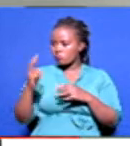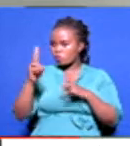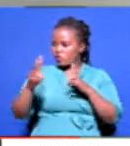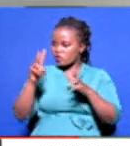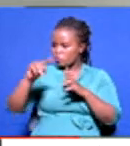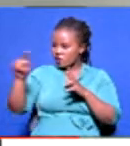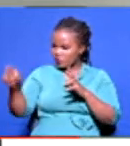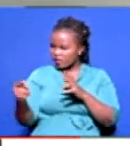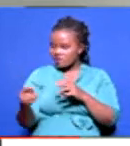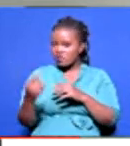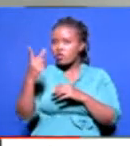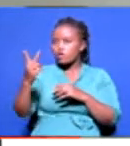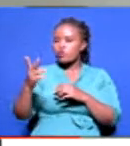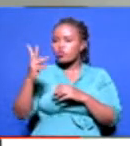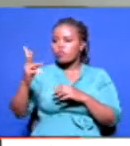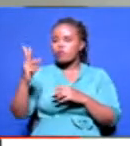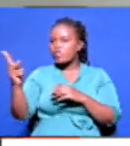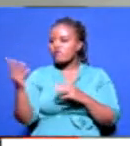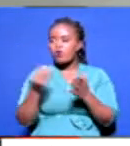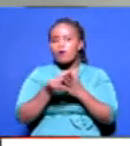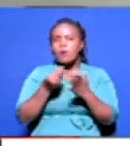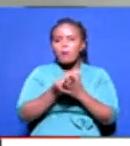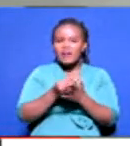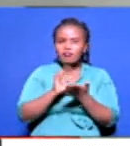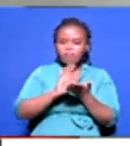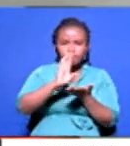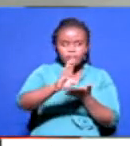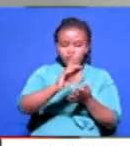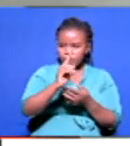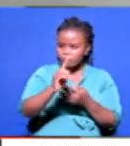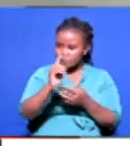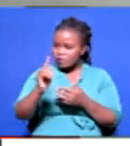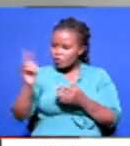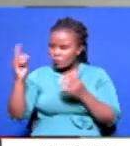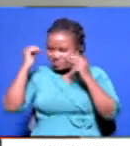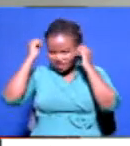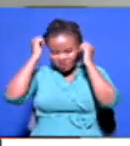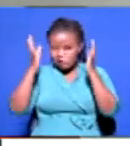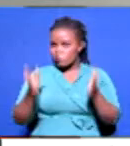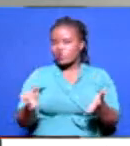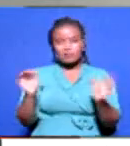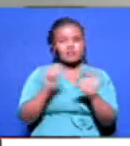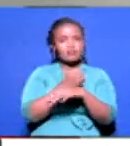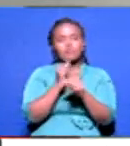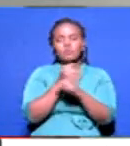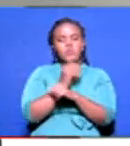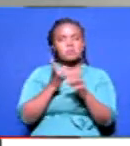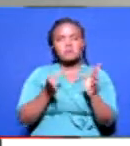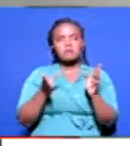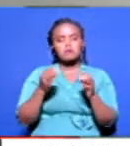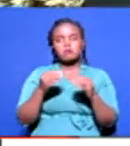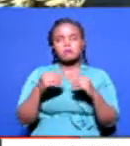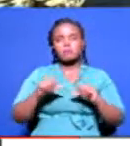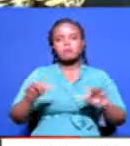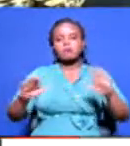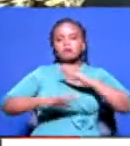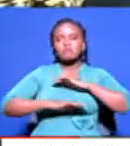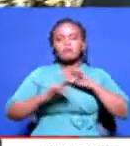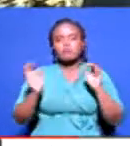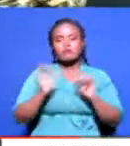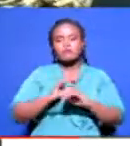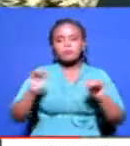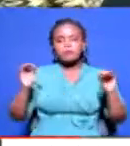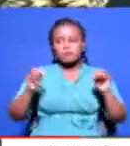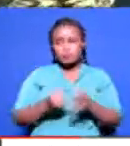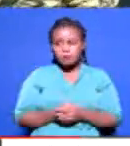22,244 shillings allocated to each student per year hardly meets their budget. Here is more with Anne Buru.